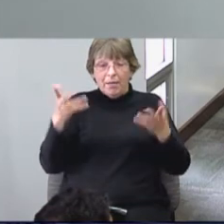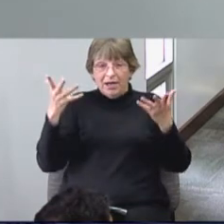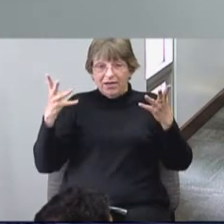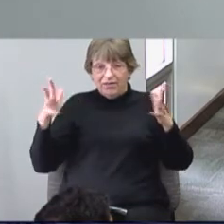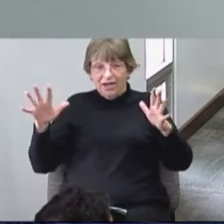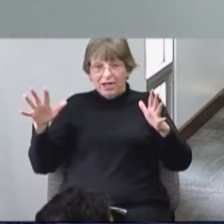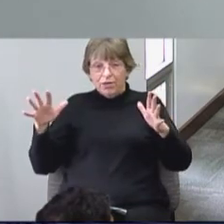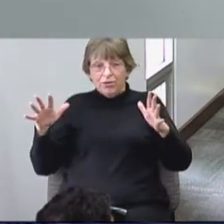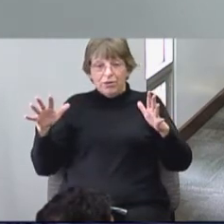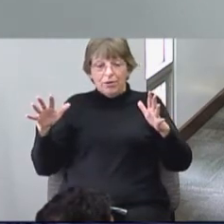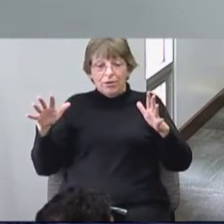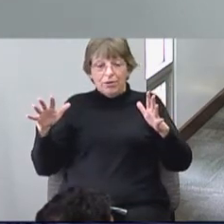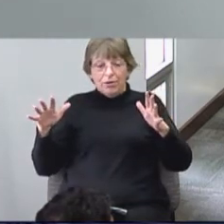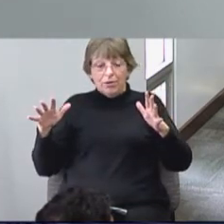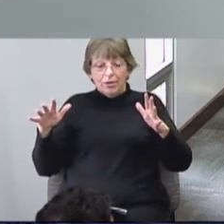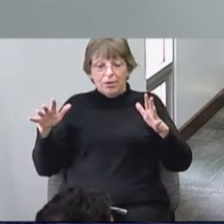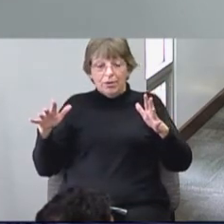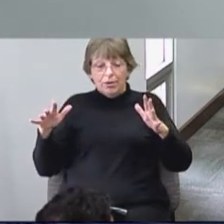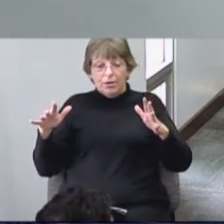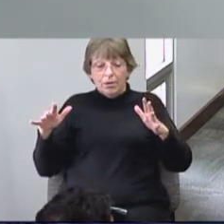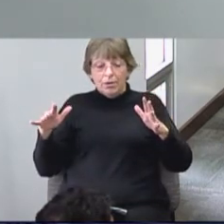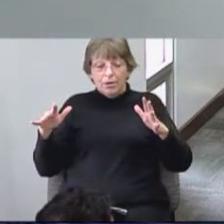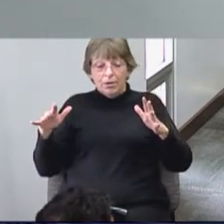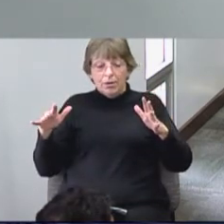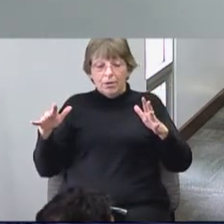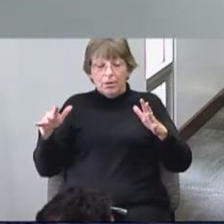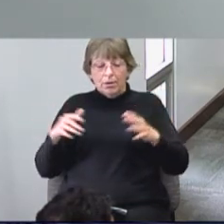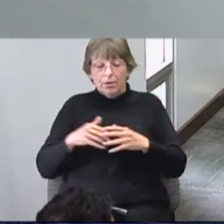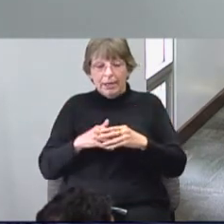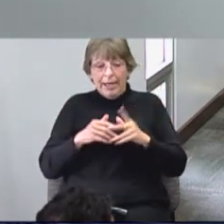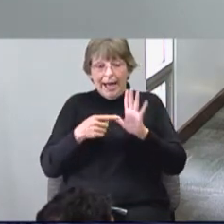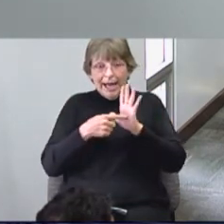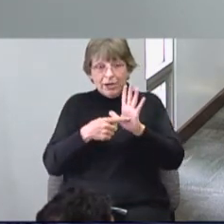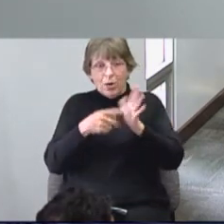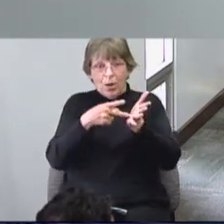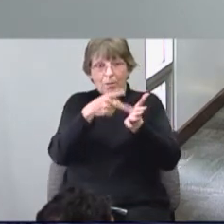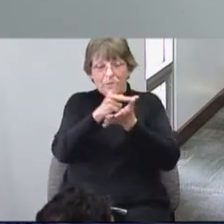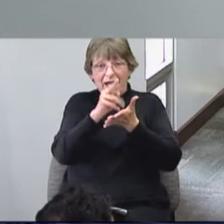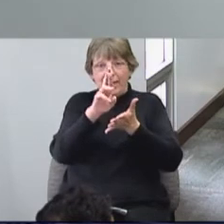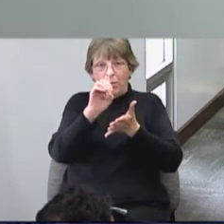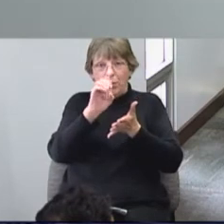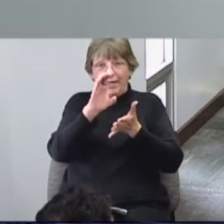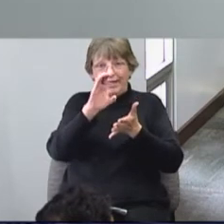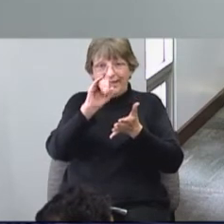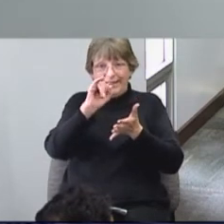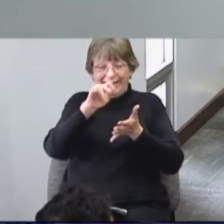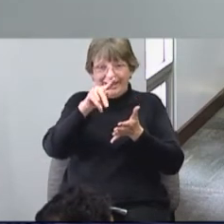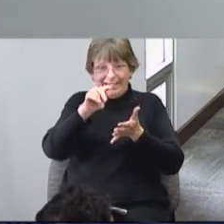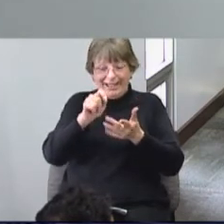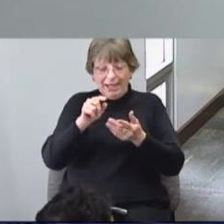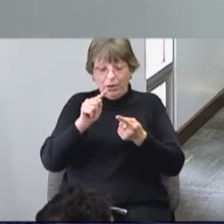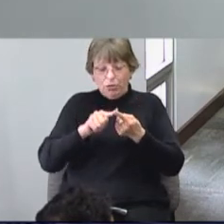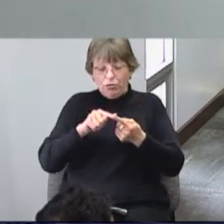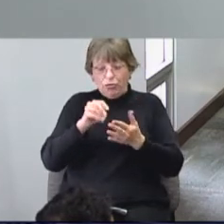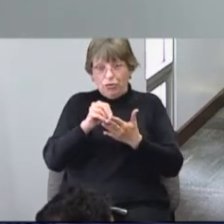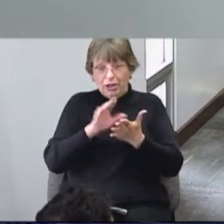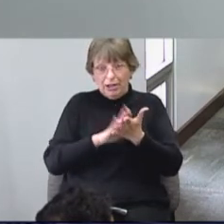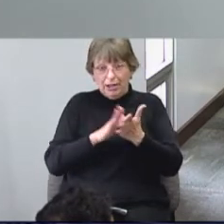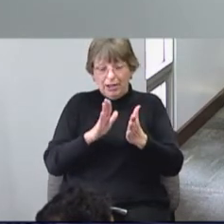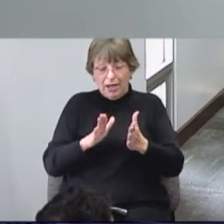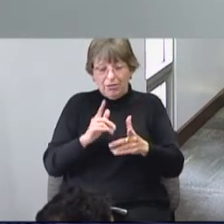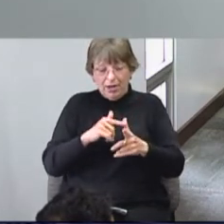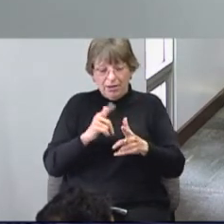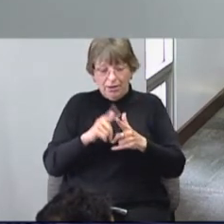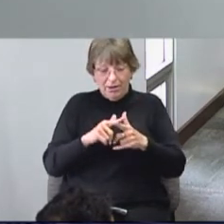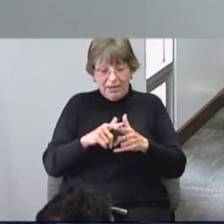is completed and approved and show a paid receipt to the contractor, then the city would then reimburse the property owner